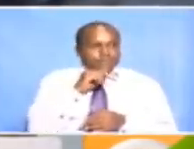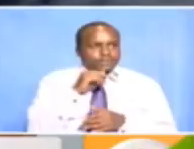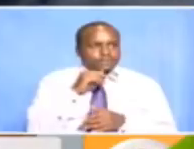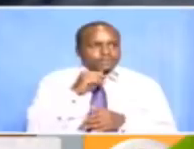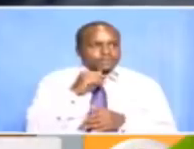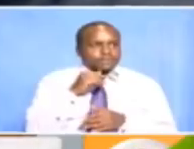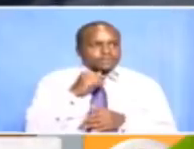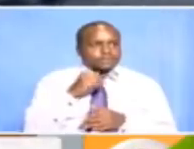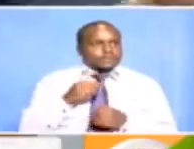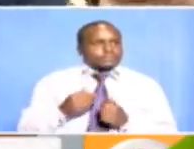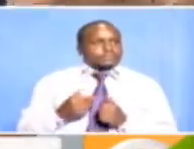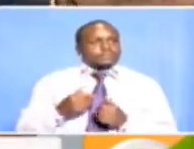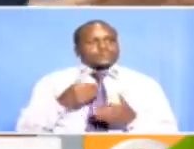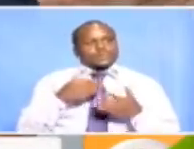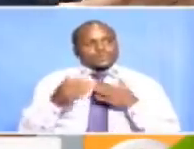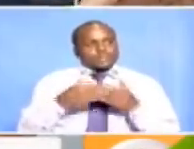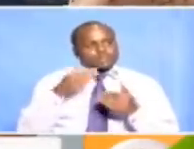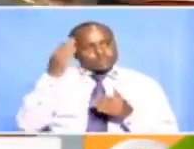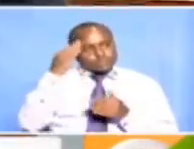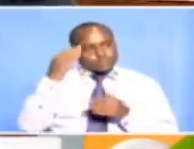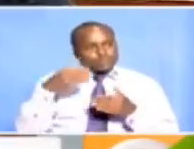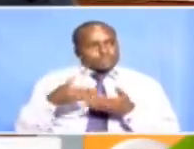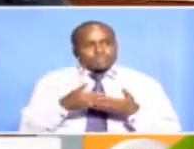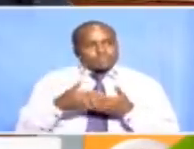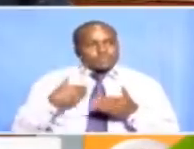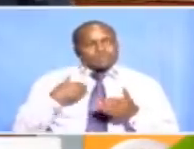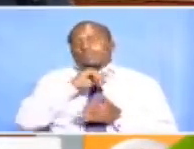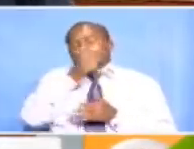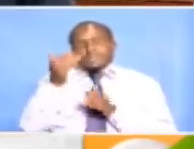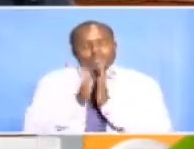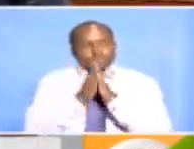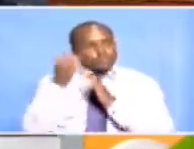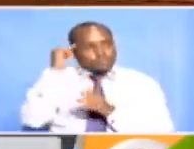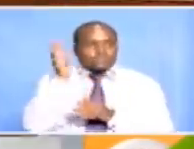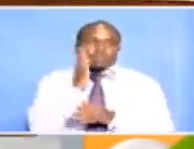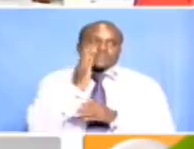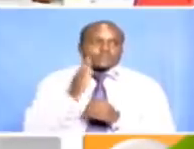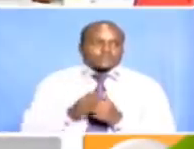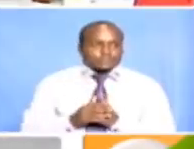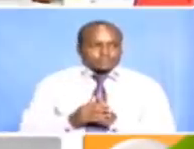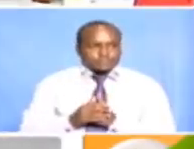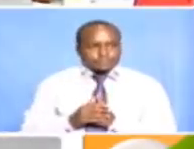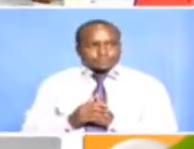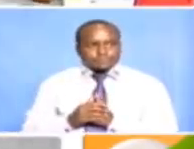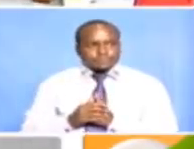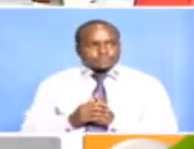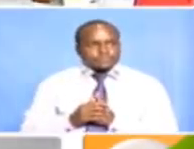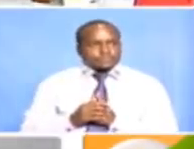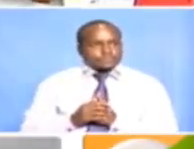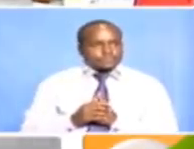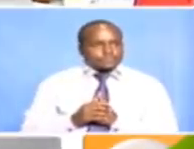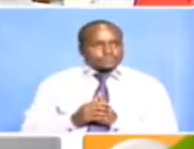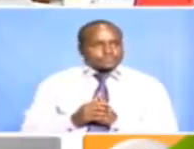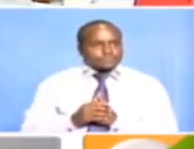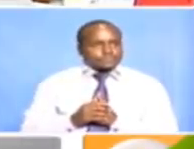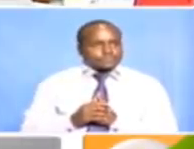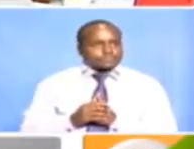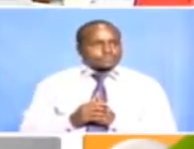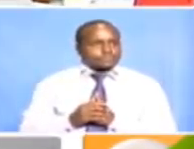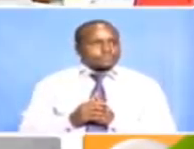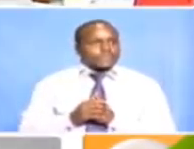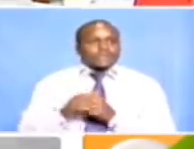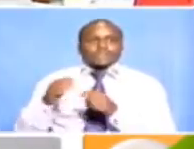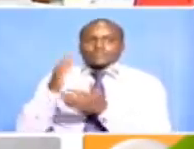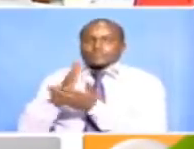Eh? Whatever you know is the babies. I have another dossier for mothers. Okay, governor. Very bad as dossier, much as you're praising the president for being your friend and